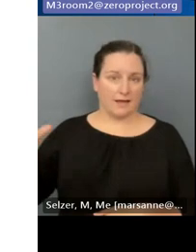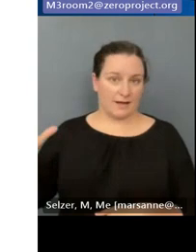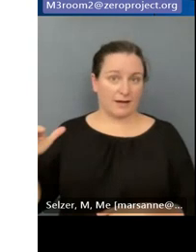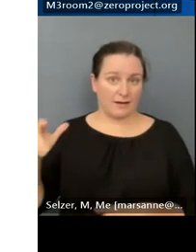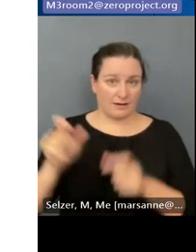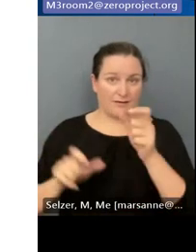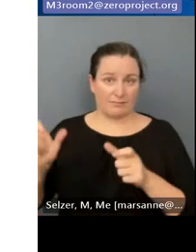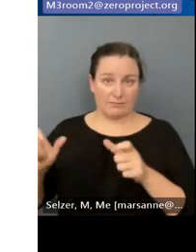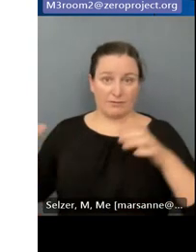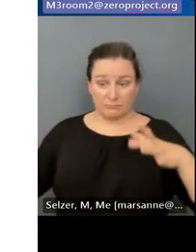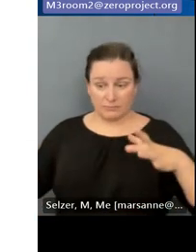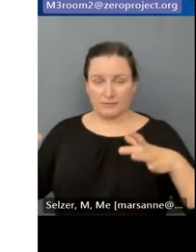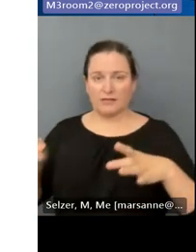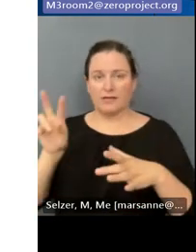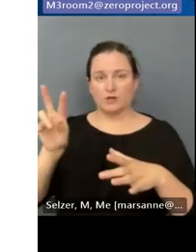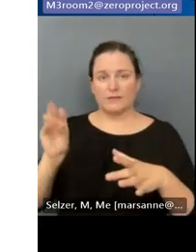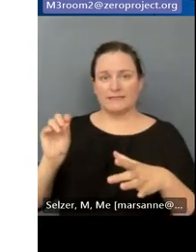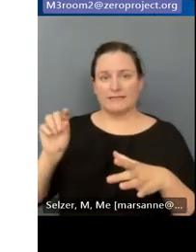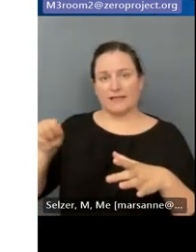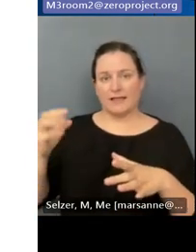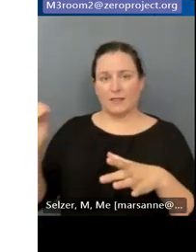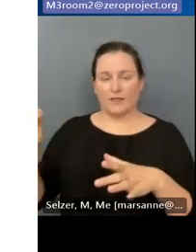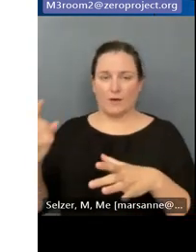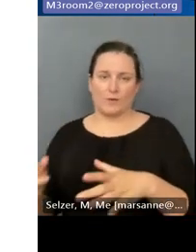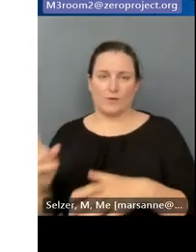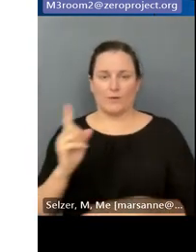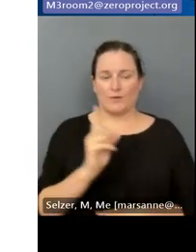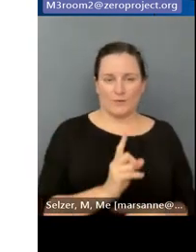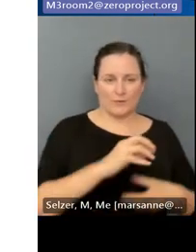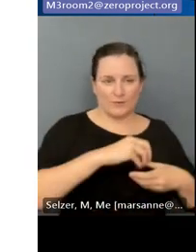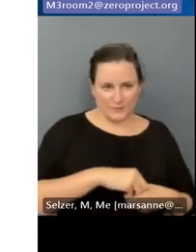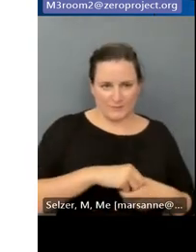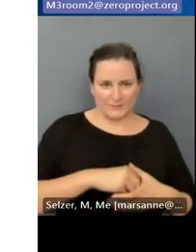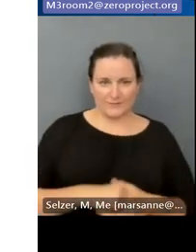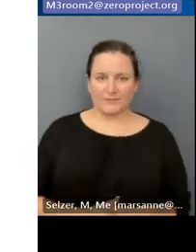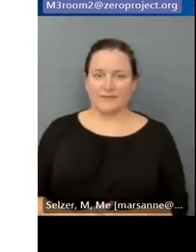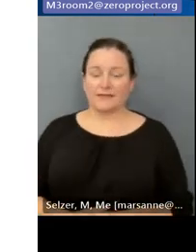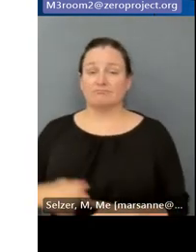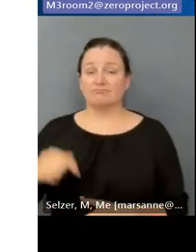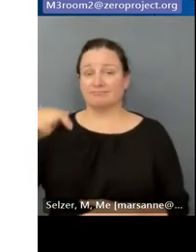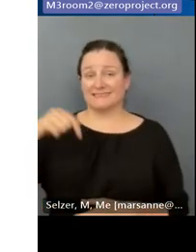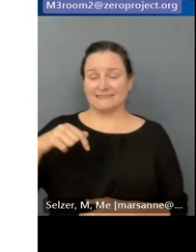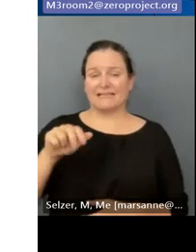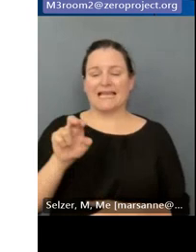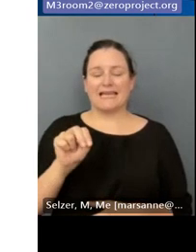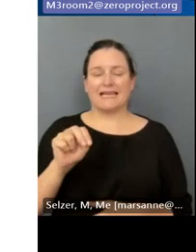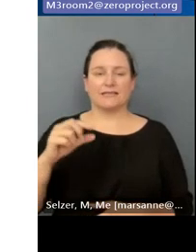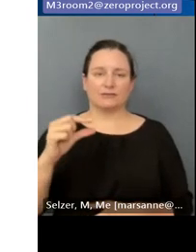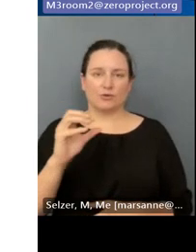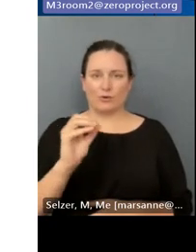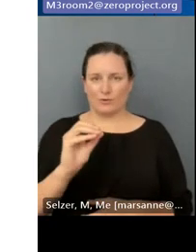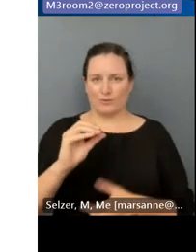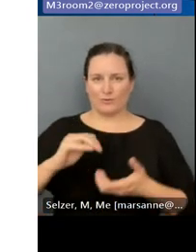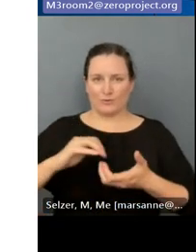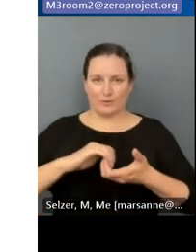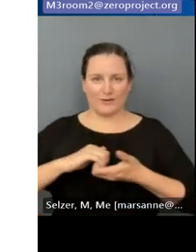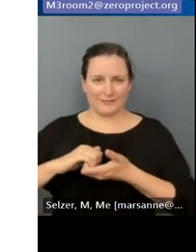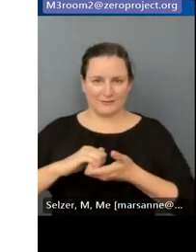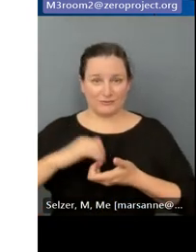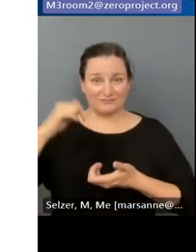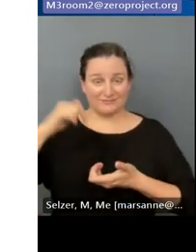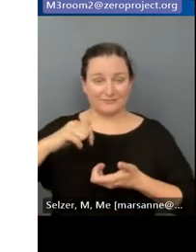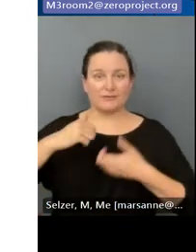opportunity. The Instituto João Clemente is a non-profit, non-governmental organization that has promoted health and the